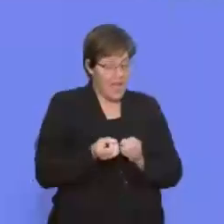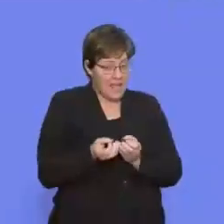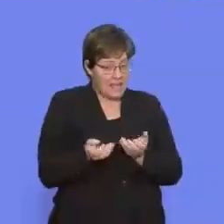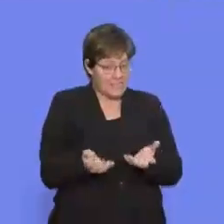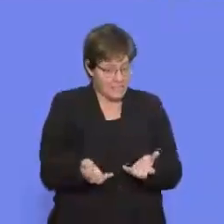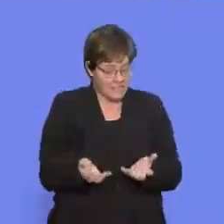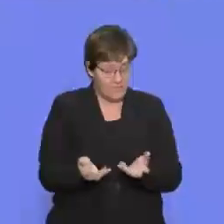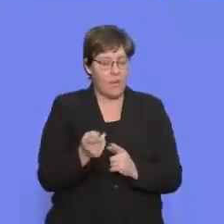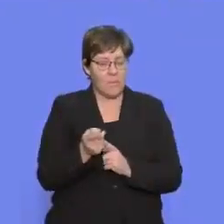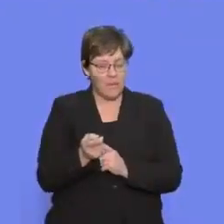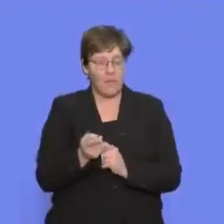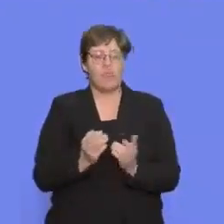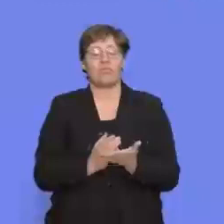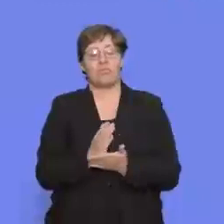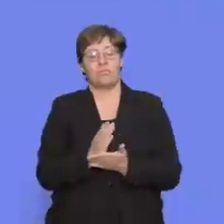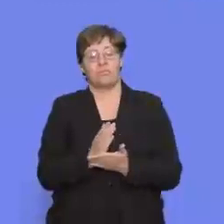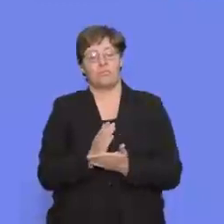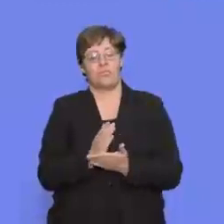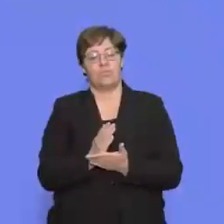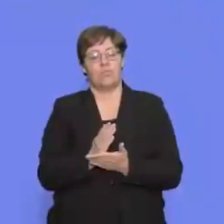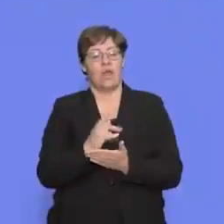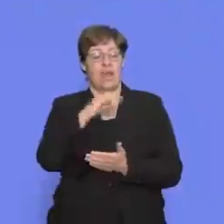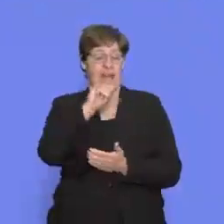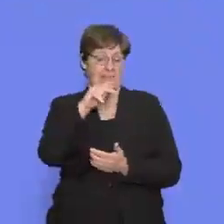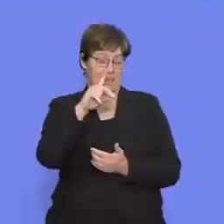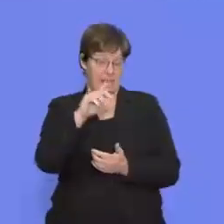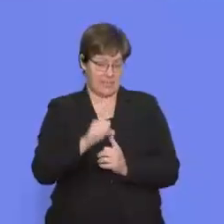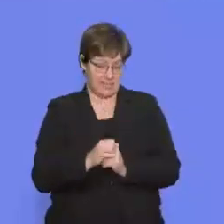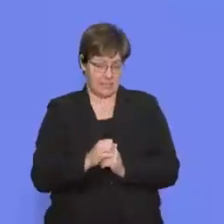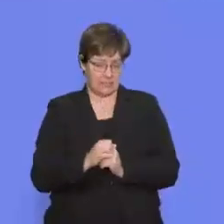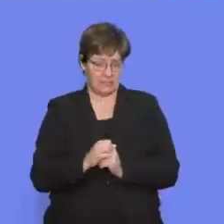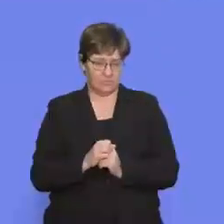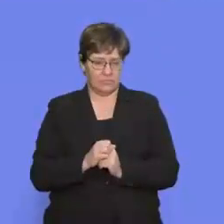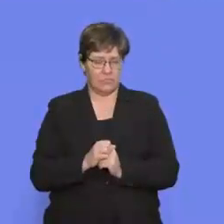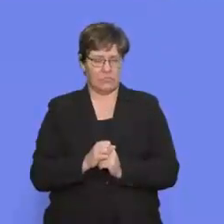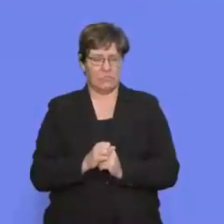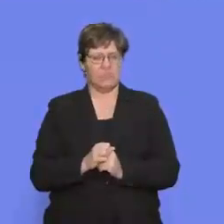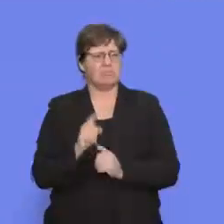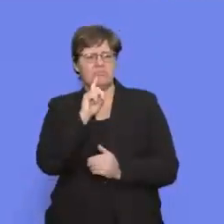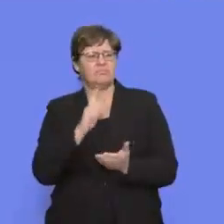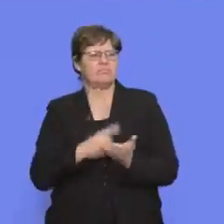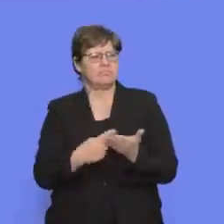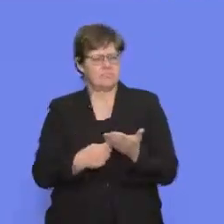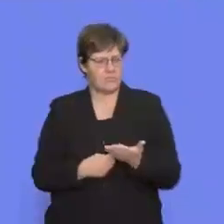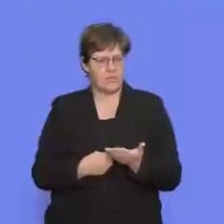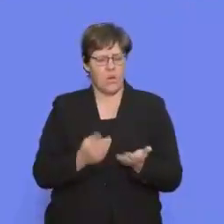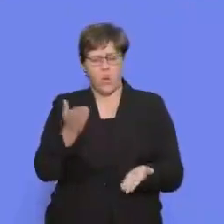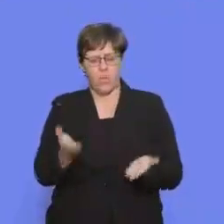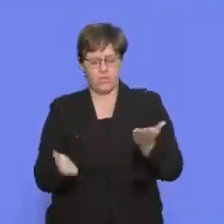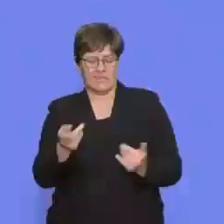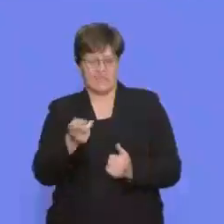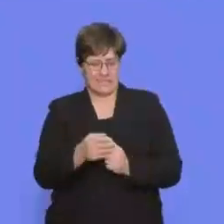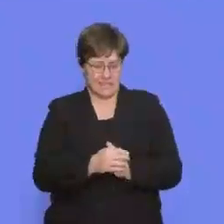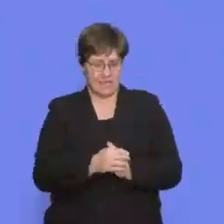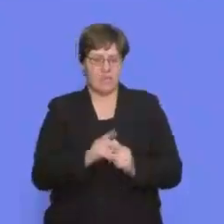are secreted by the glands. And now when we're talking about homeostasis, we are looking at human